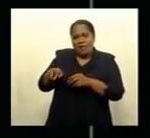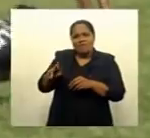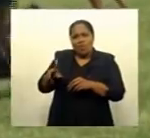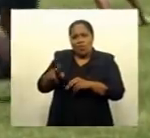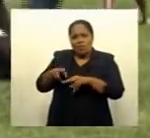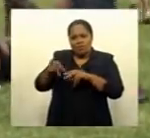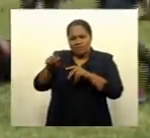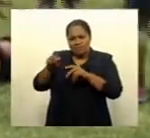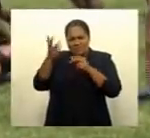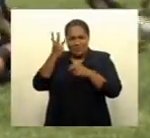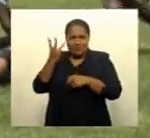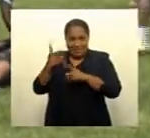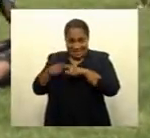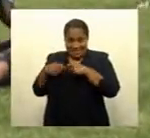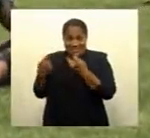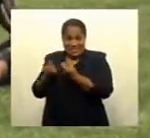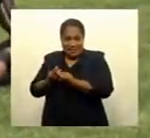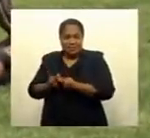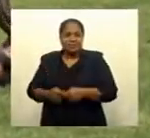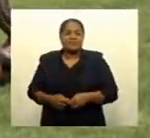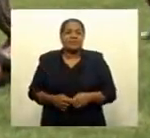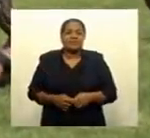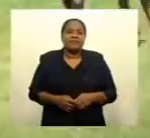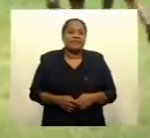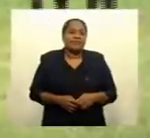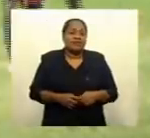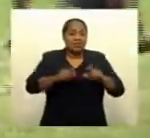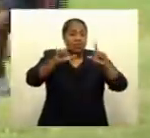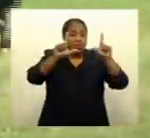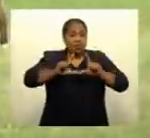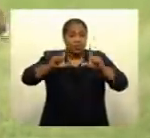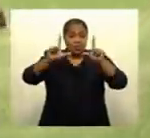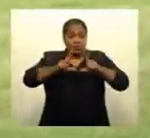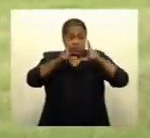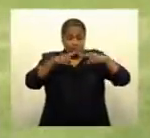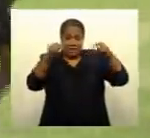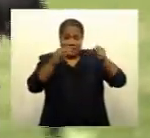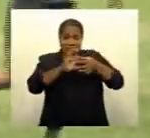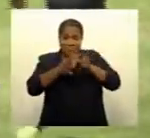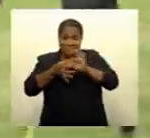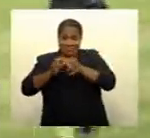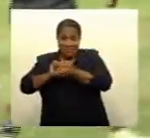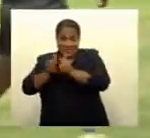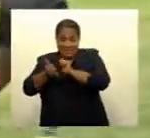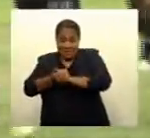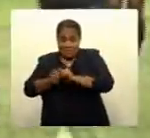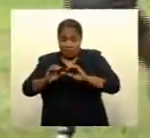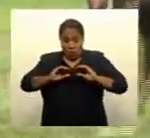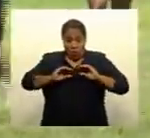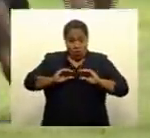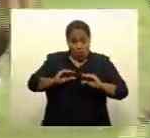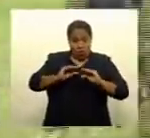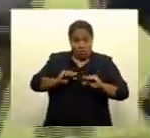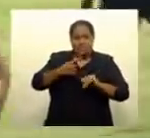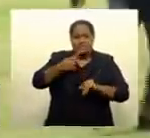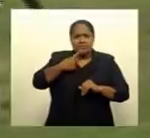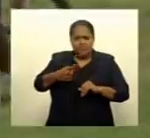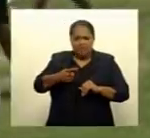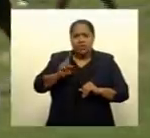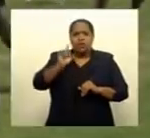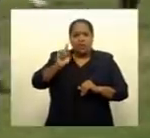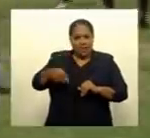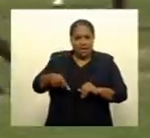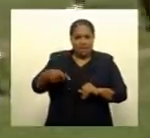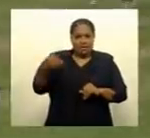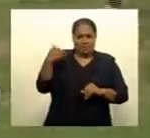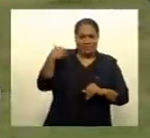team. En route to the Tokyo, Japan Olympic Games, head coach Sayasi Fuli says the impacts of the pandemic